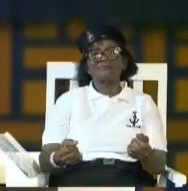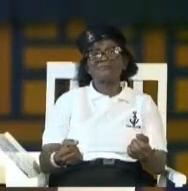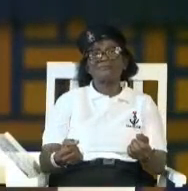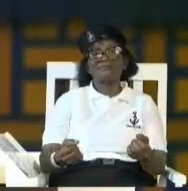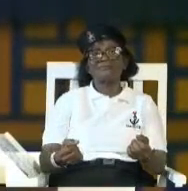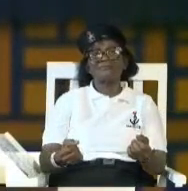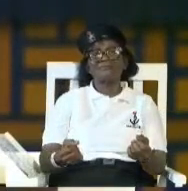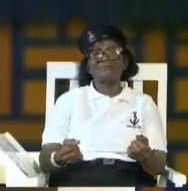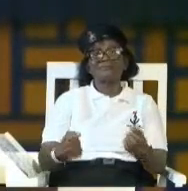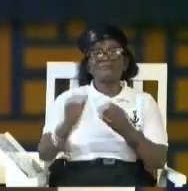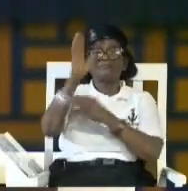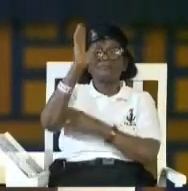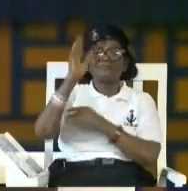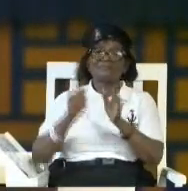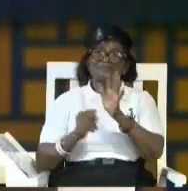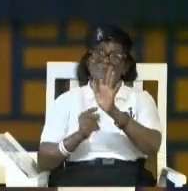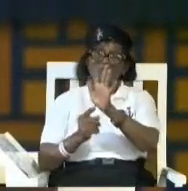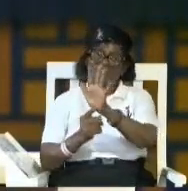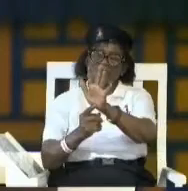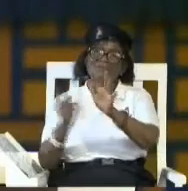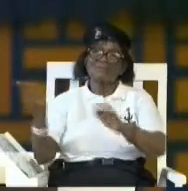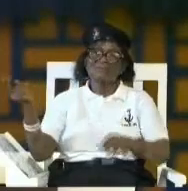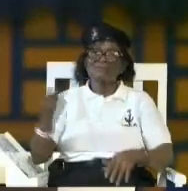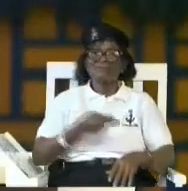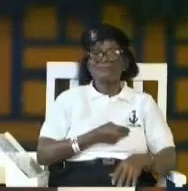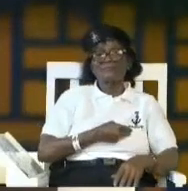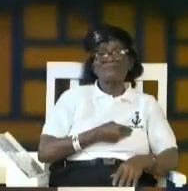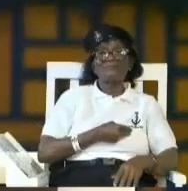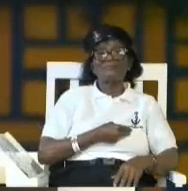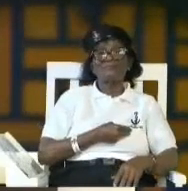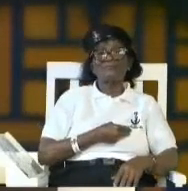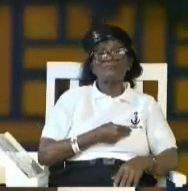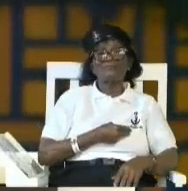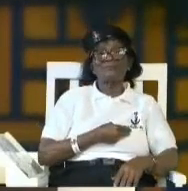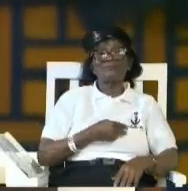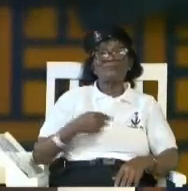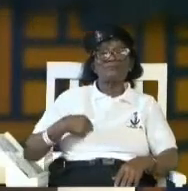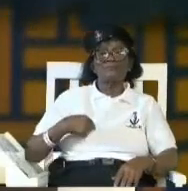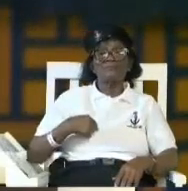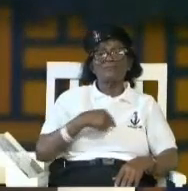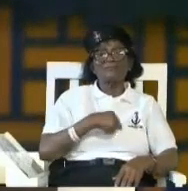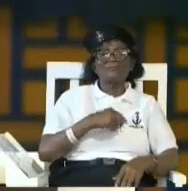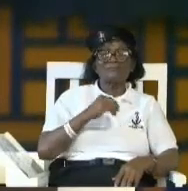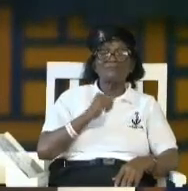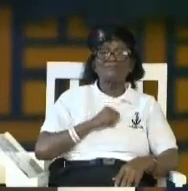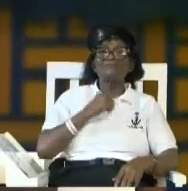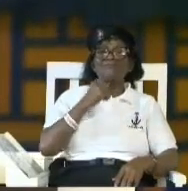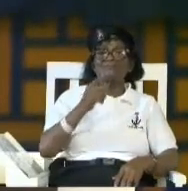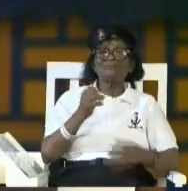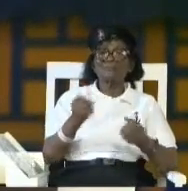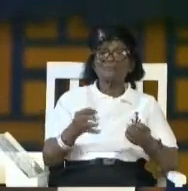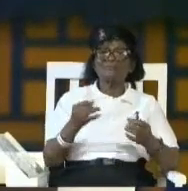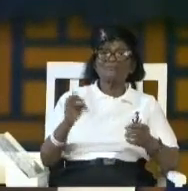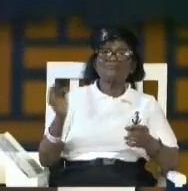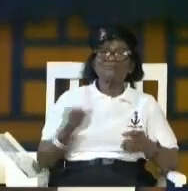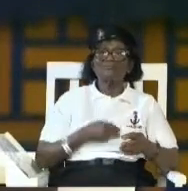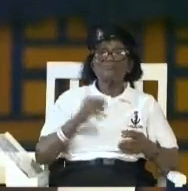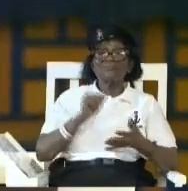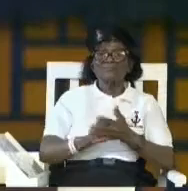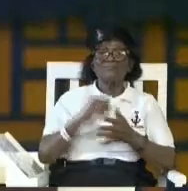that God showed us, we told many of you, that the world is going